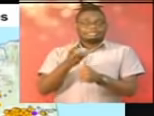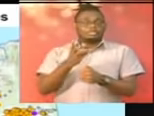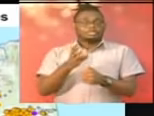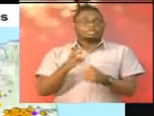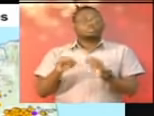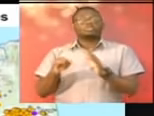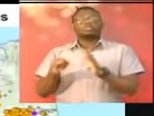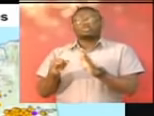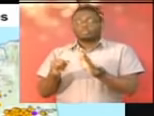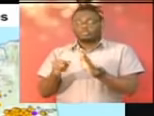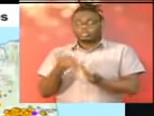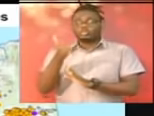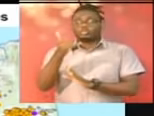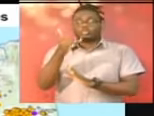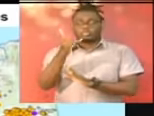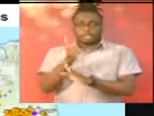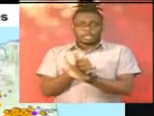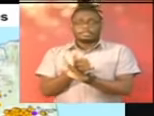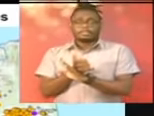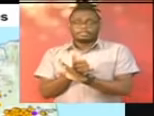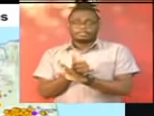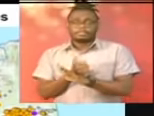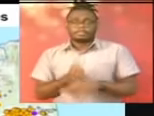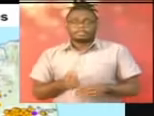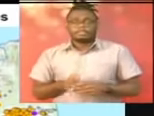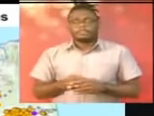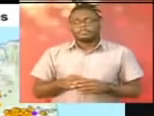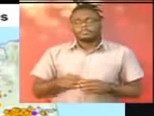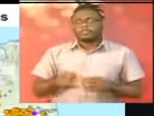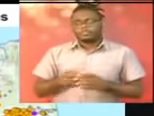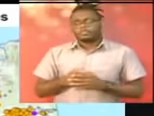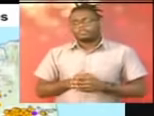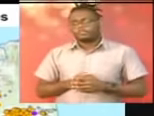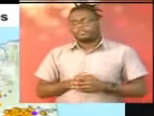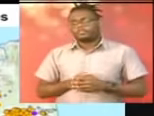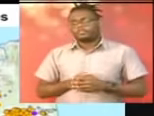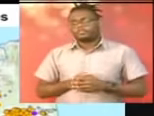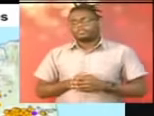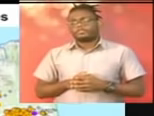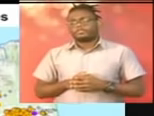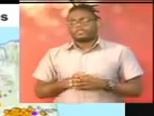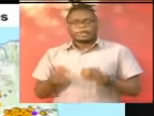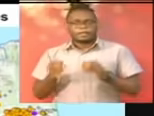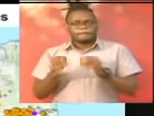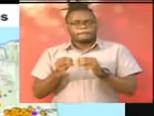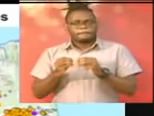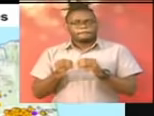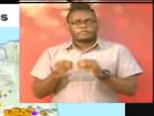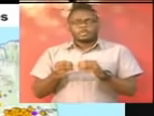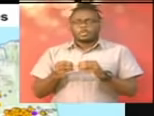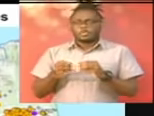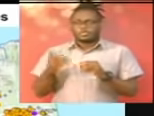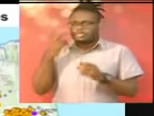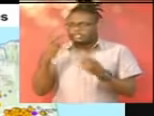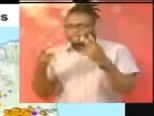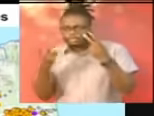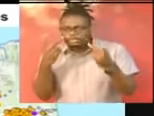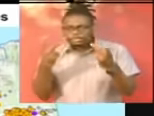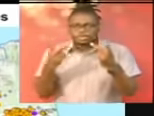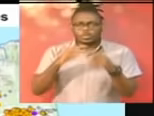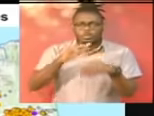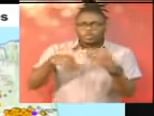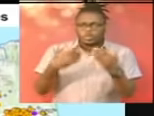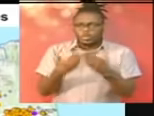We see for the most part, most of the counties continue that downward trend, with the exception of County